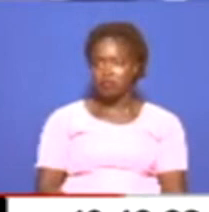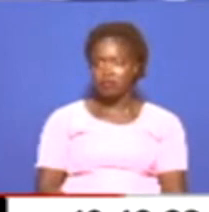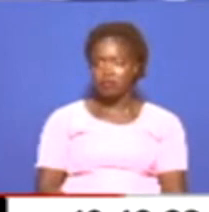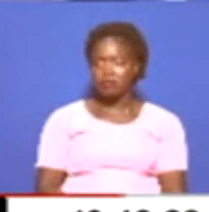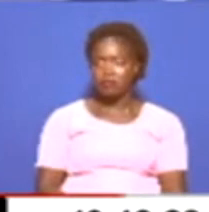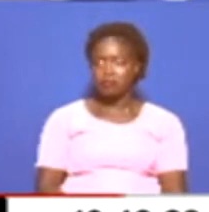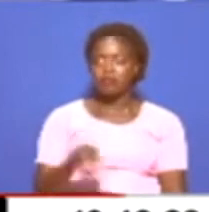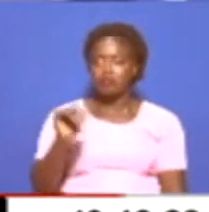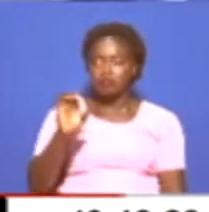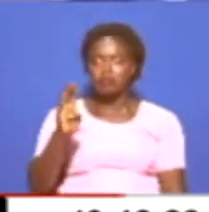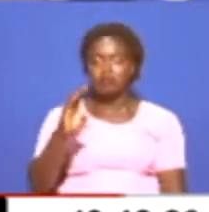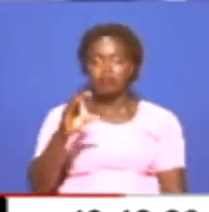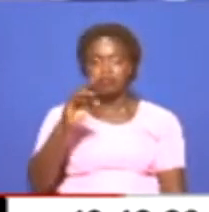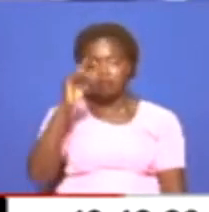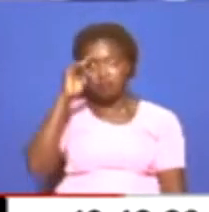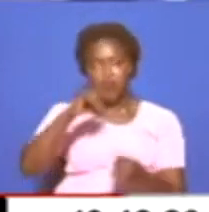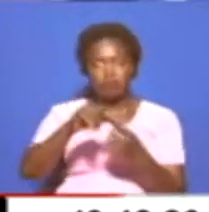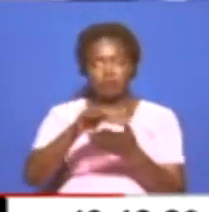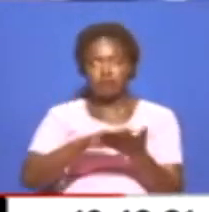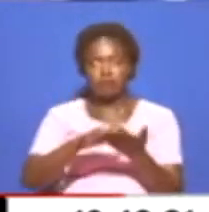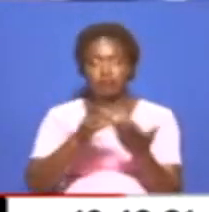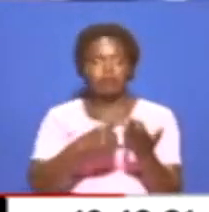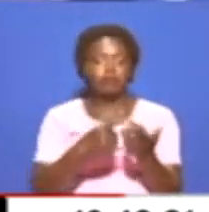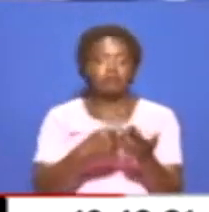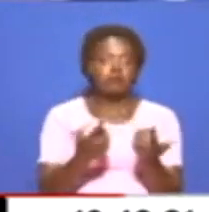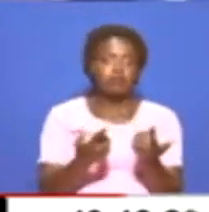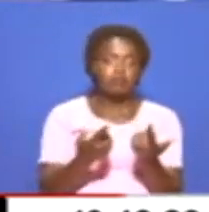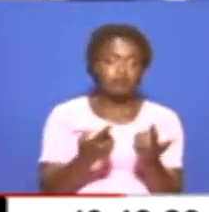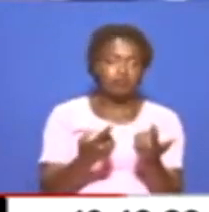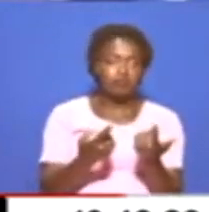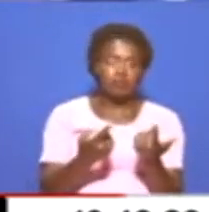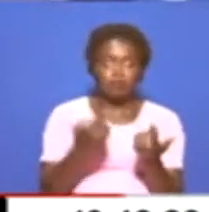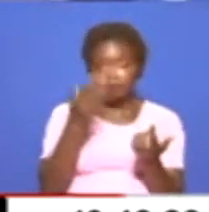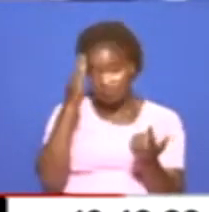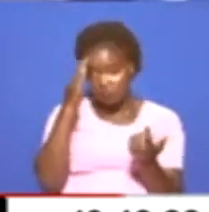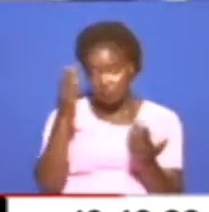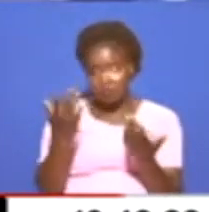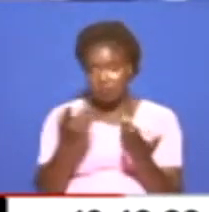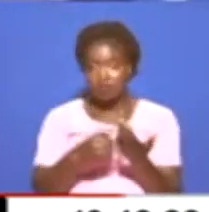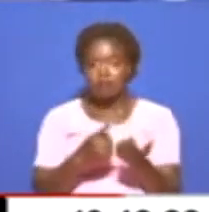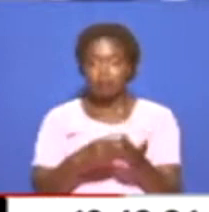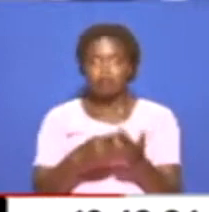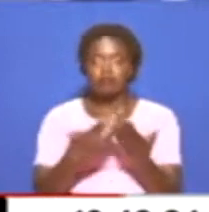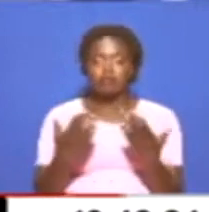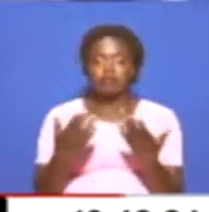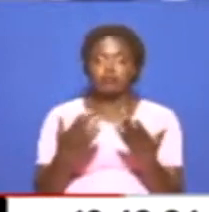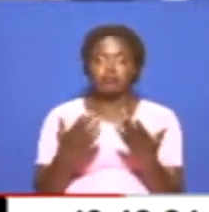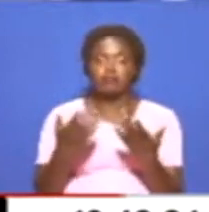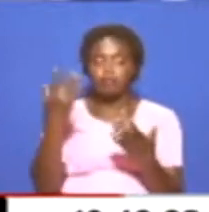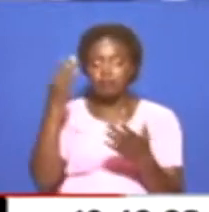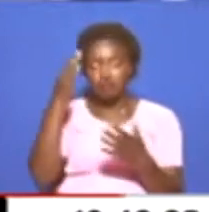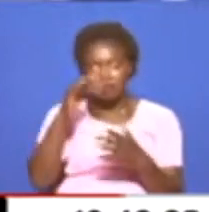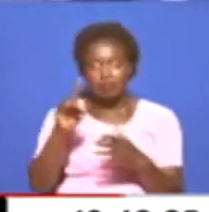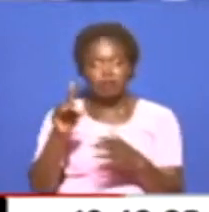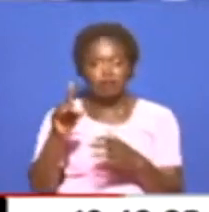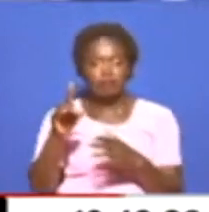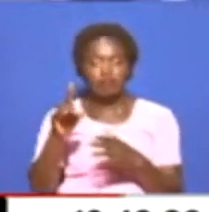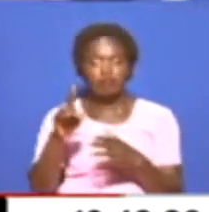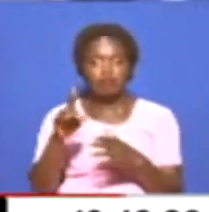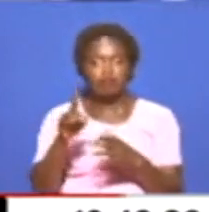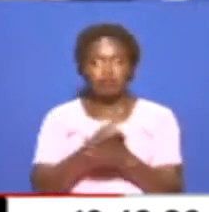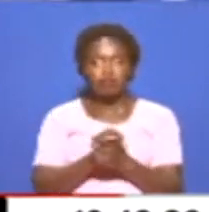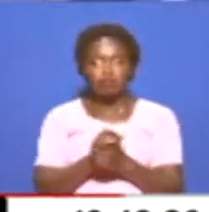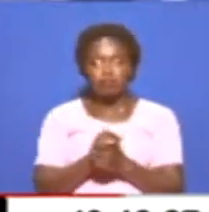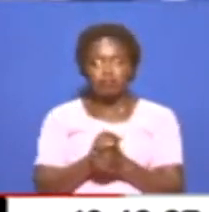IMBC target were based on statistics. They know how many people are eligible for, or rather they